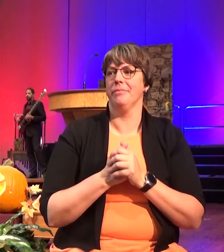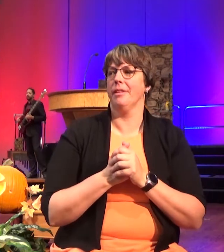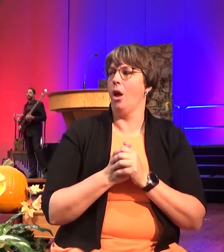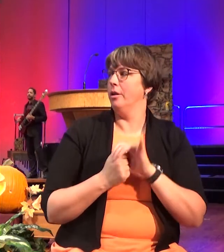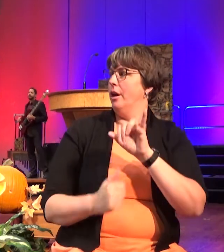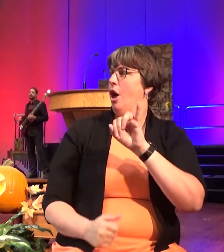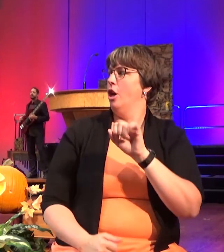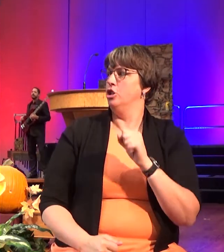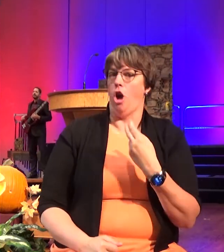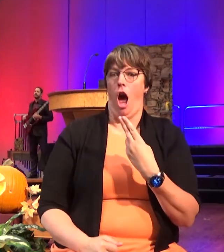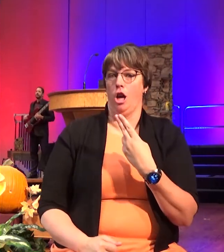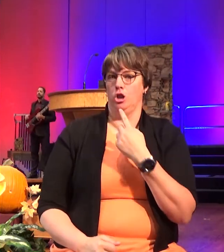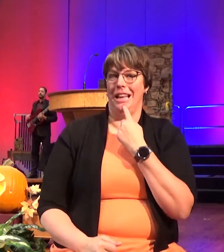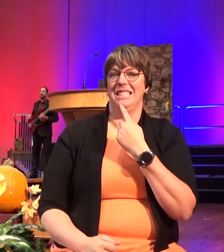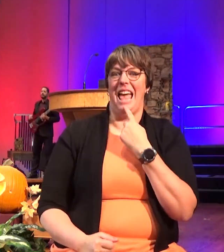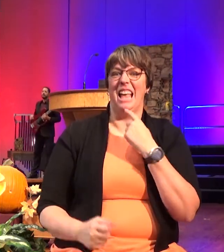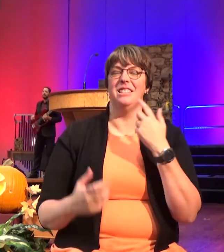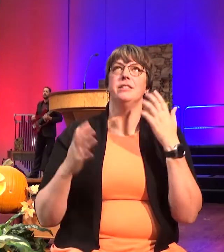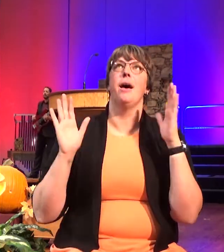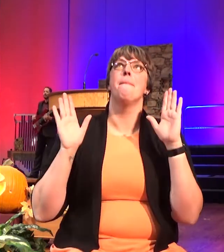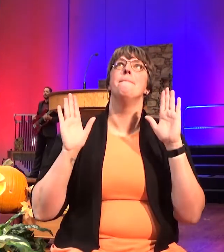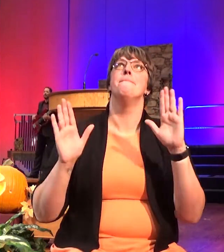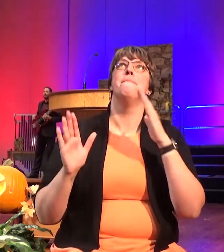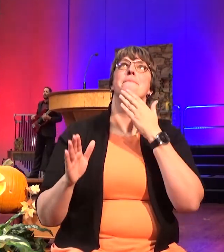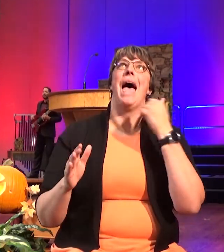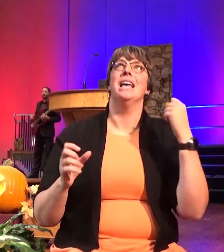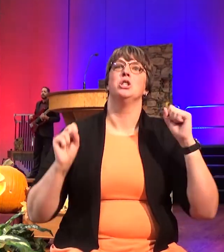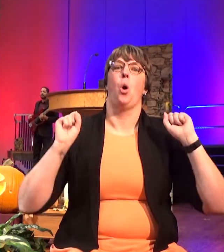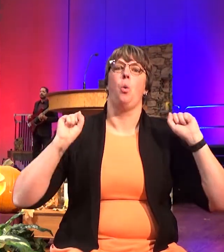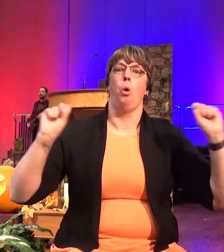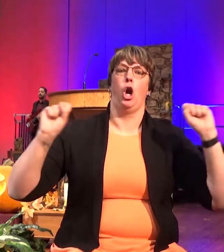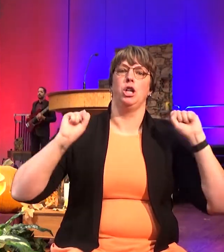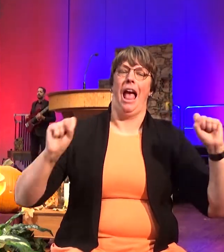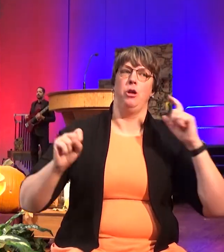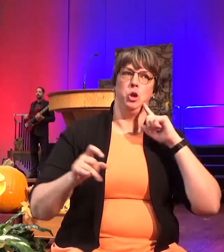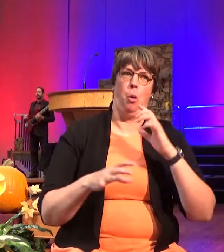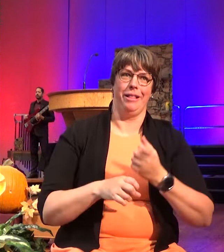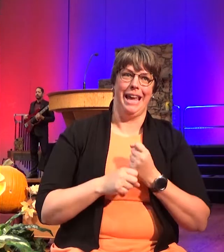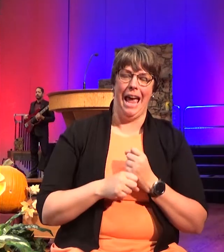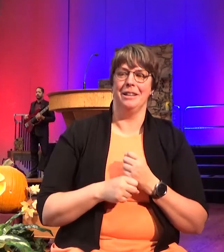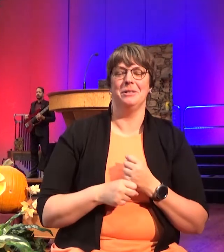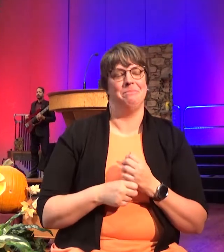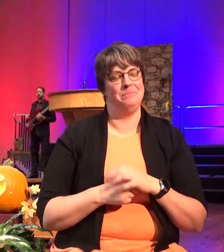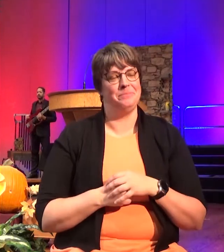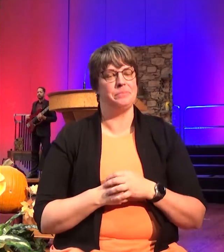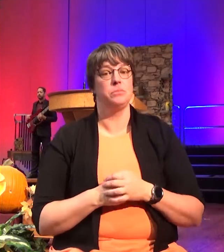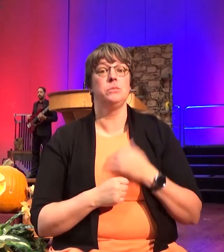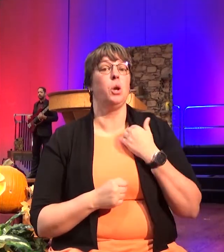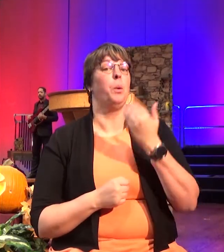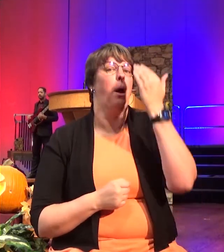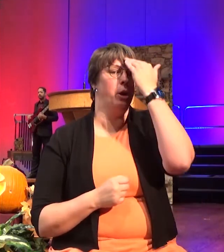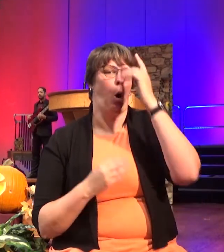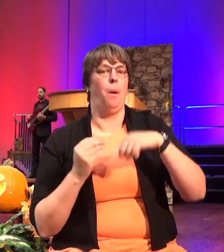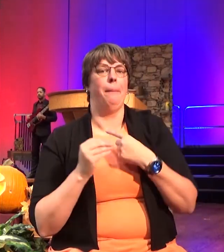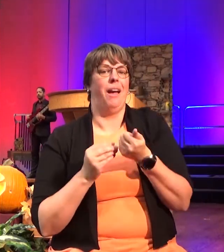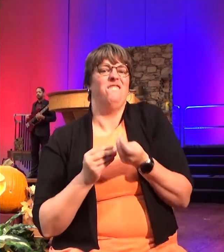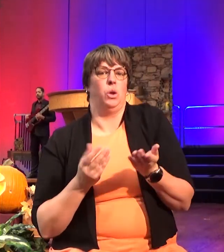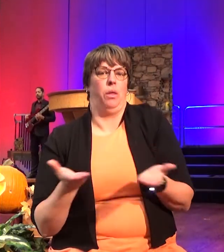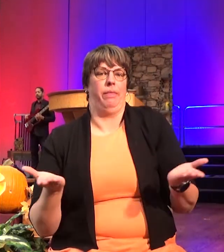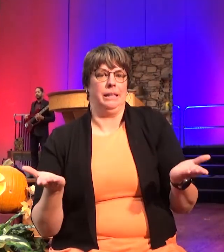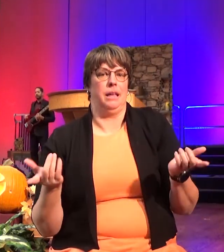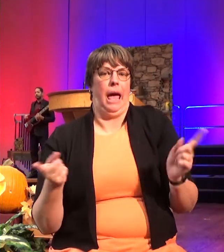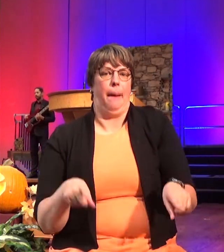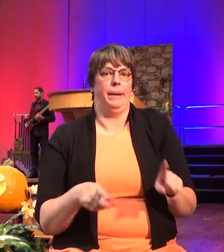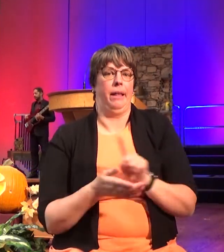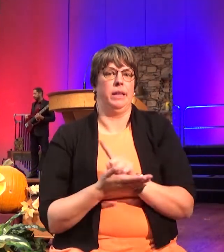it's the greatest workout you'll ever get. So, come on down. Hey, we want you to know about a couple things happening this week. We're